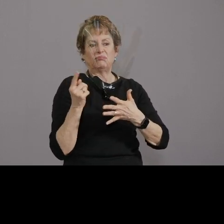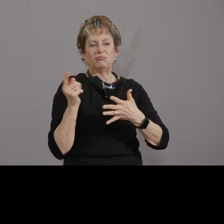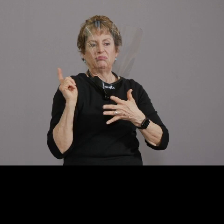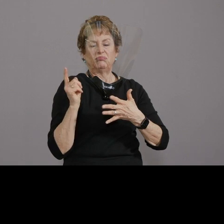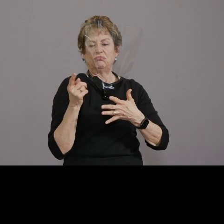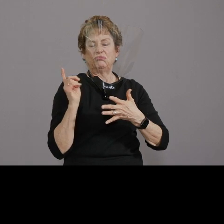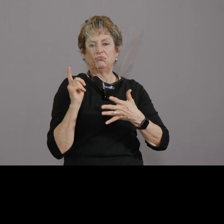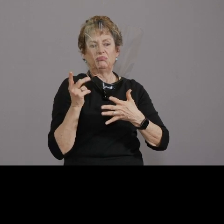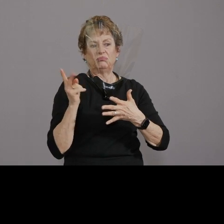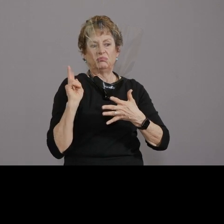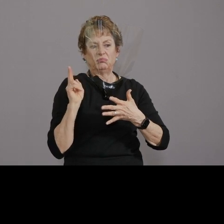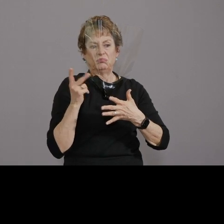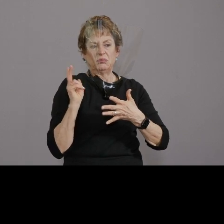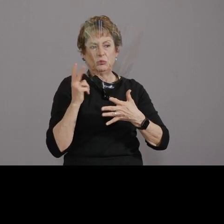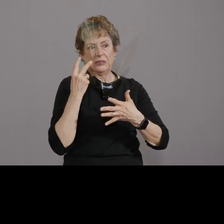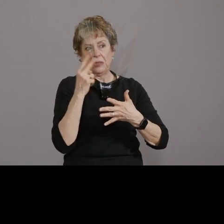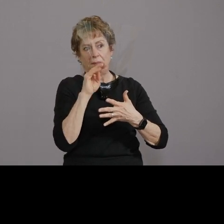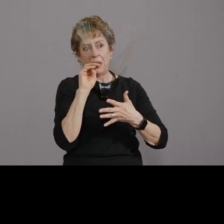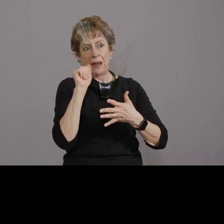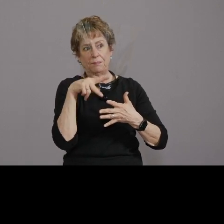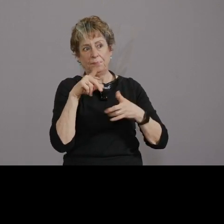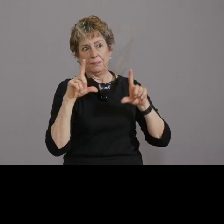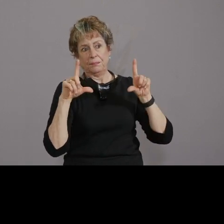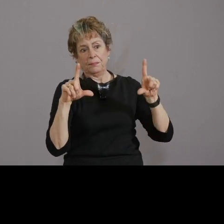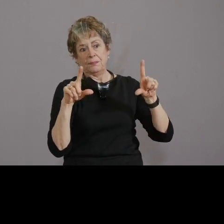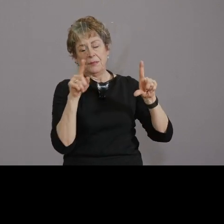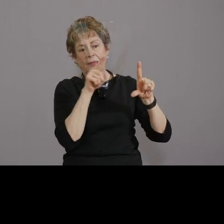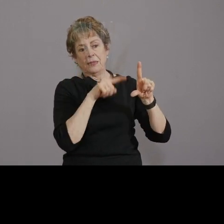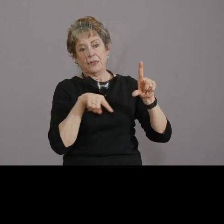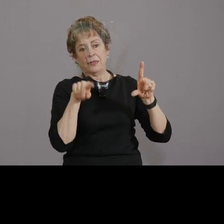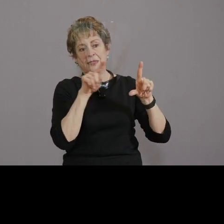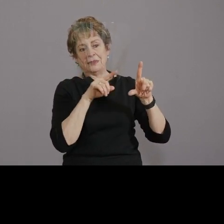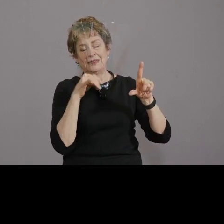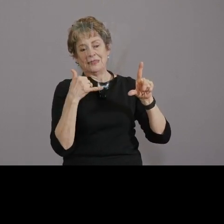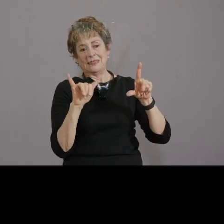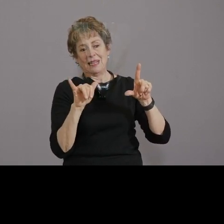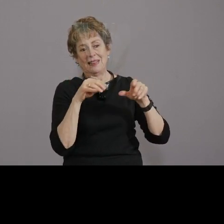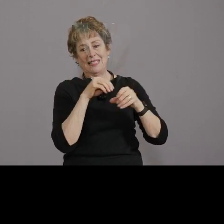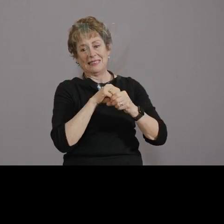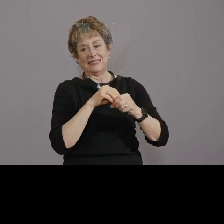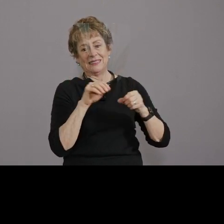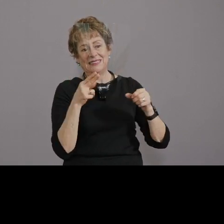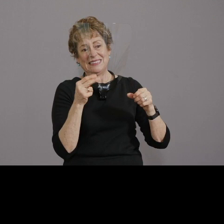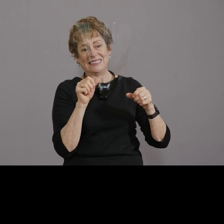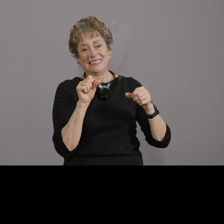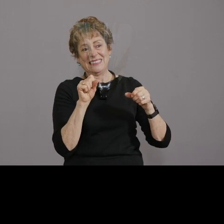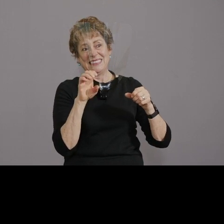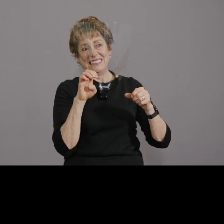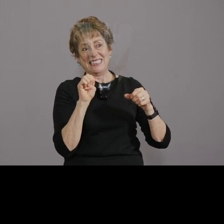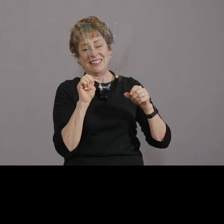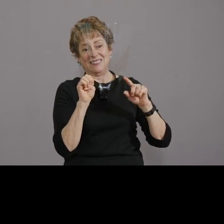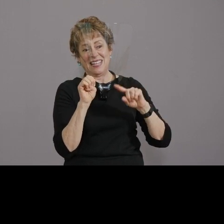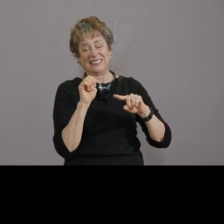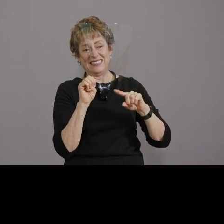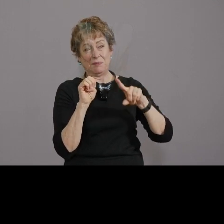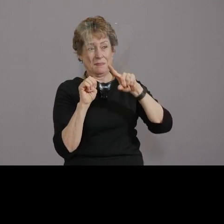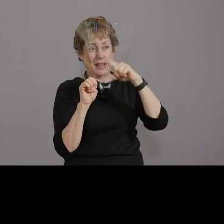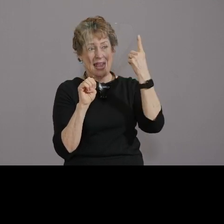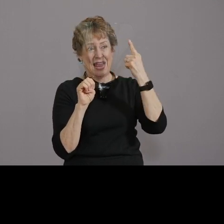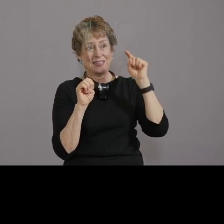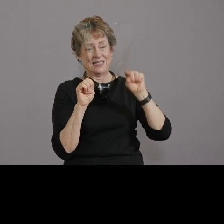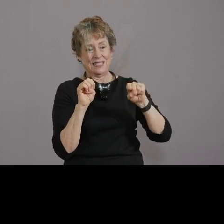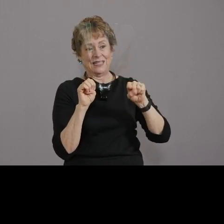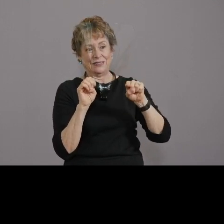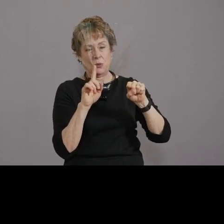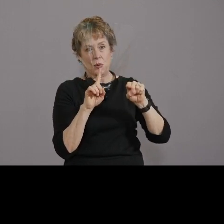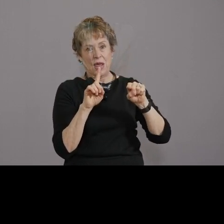phase 1A. So those are our healthcare providers and our long-term care facility residents and staff. When you look